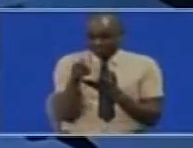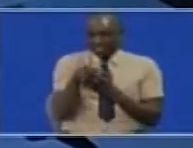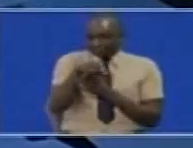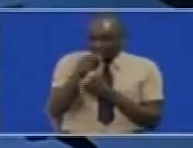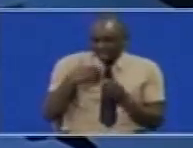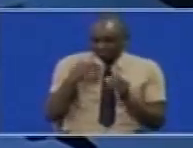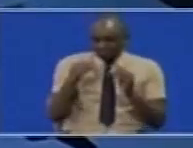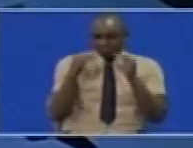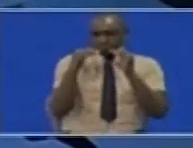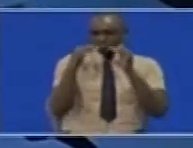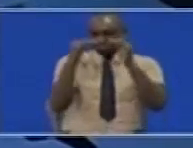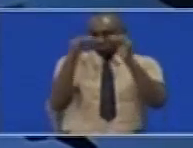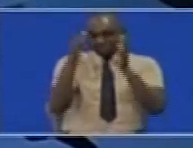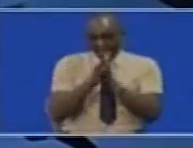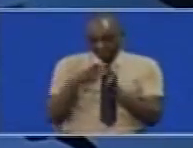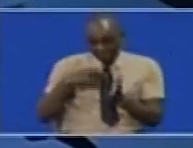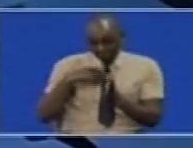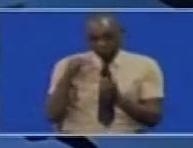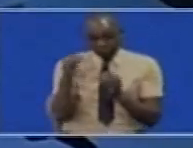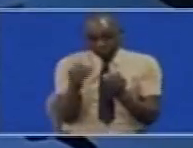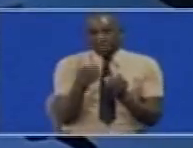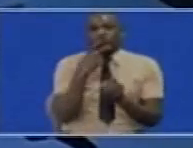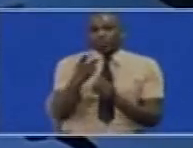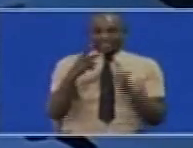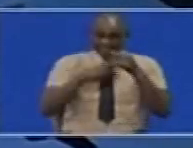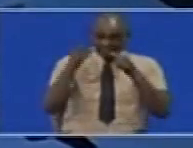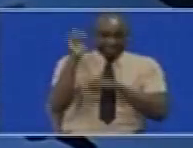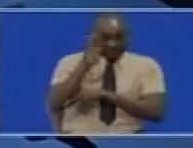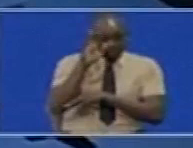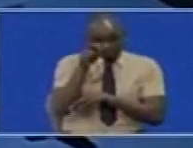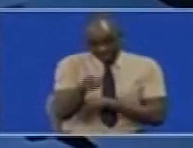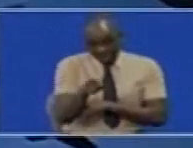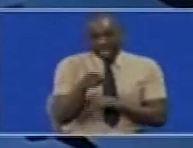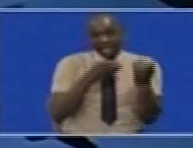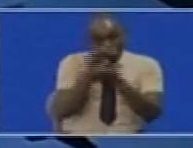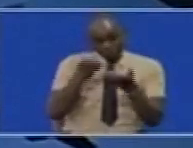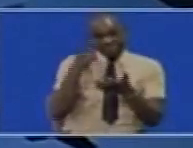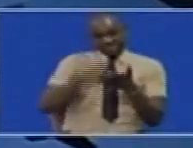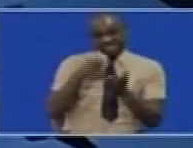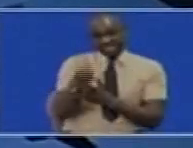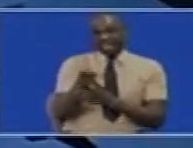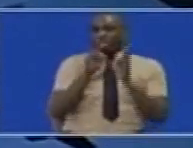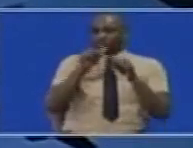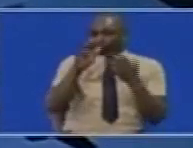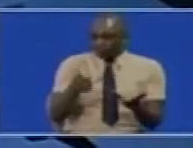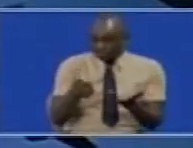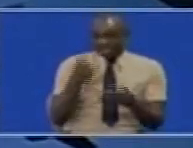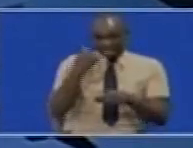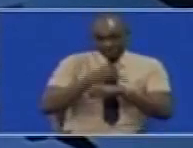the upward growth trajectory, now contributing about 270 billion shillings to the economy. In a report by the Institute